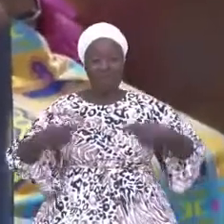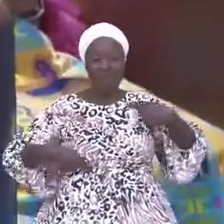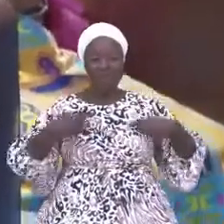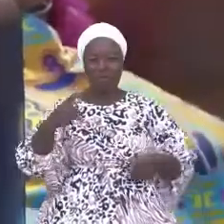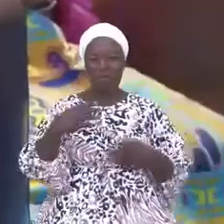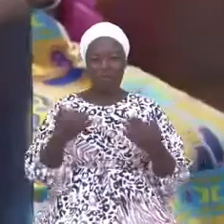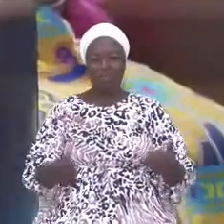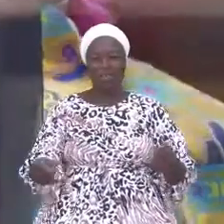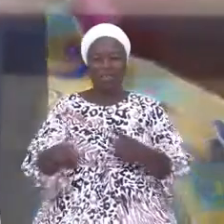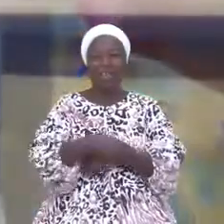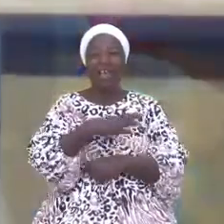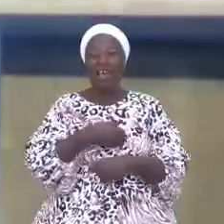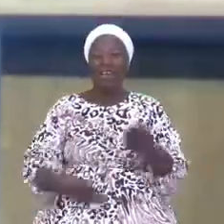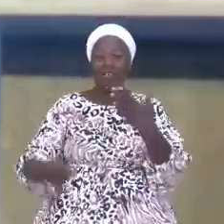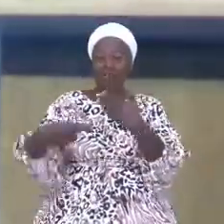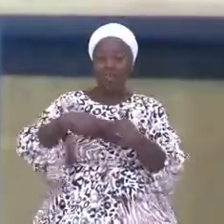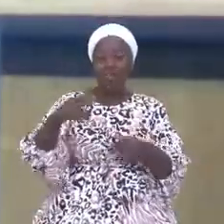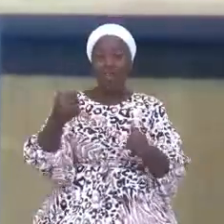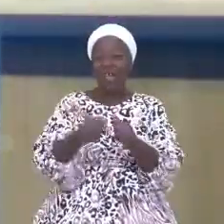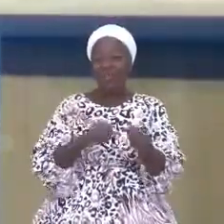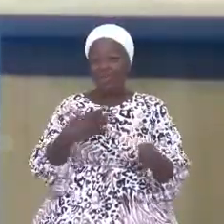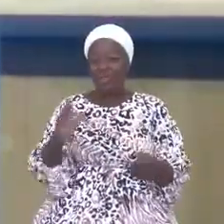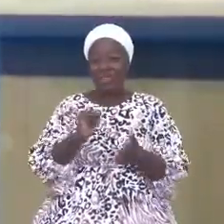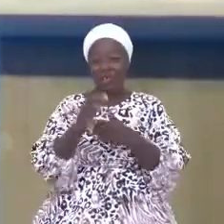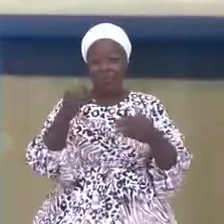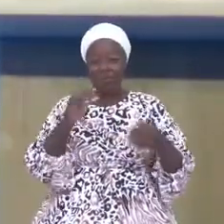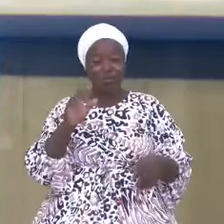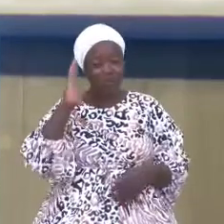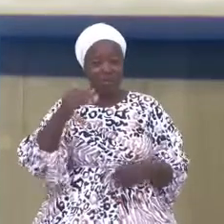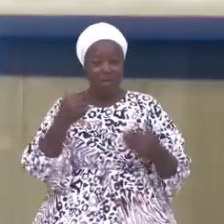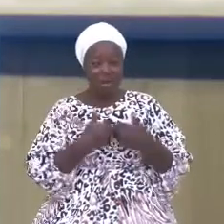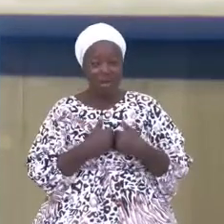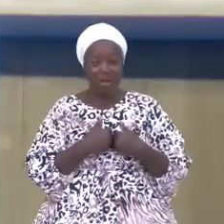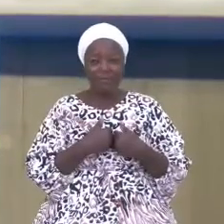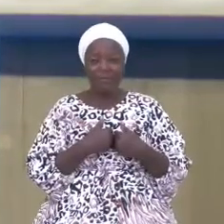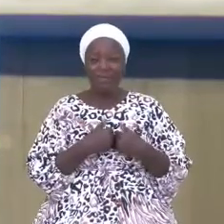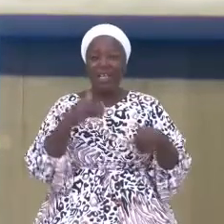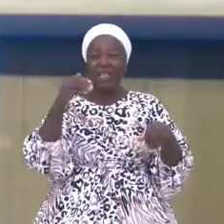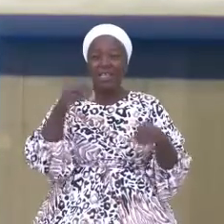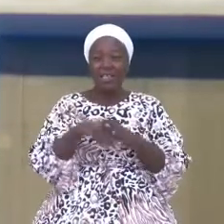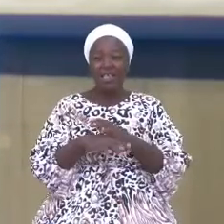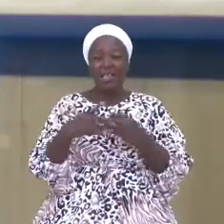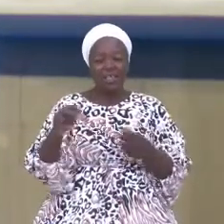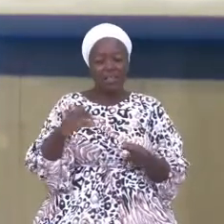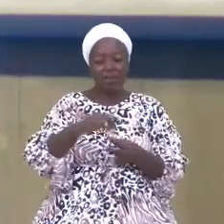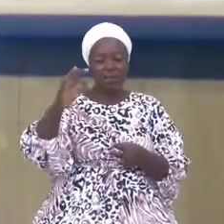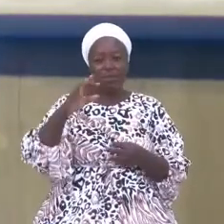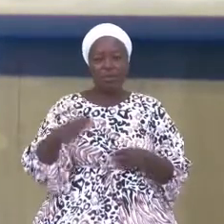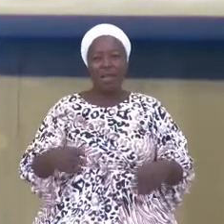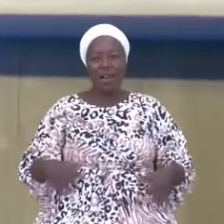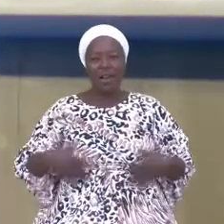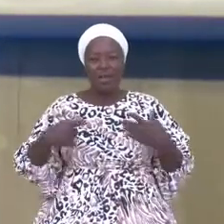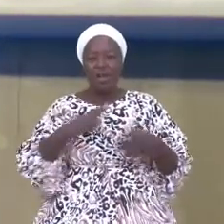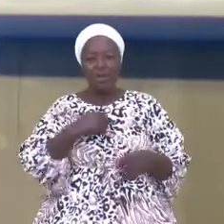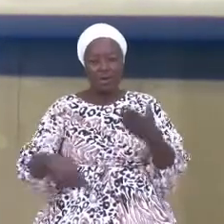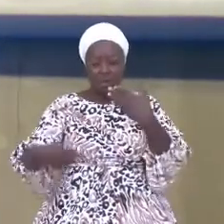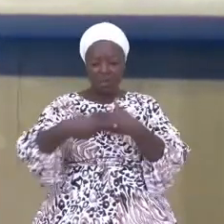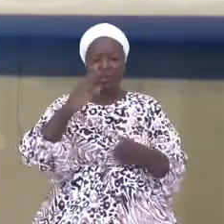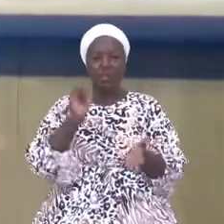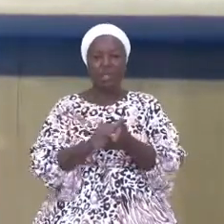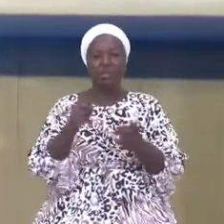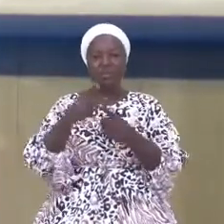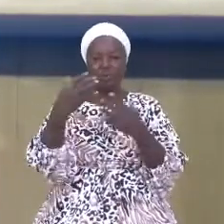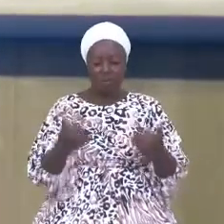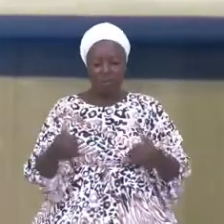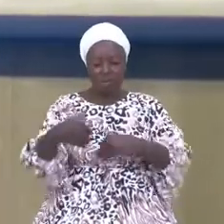will restore everything you ought to have in a spiritual life. He restored that to you